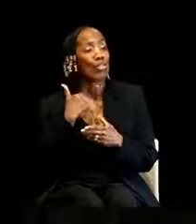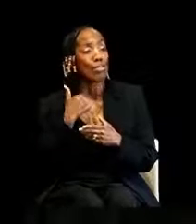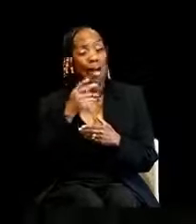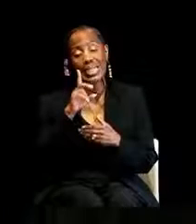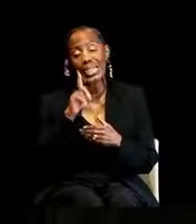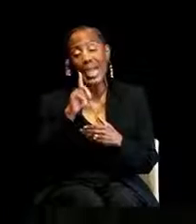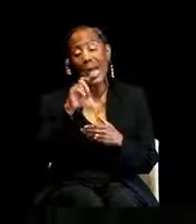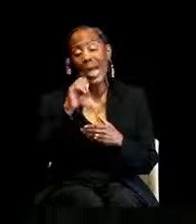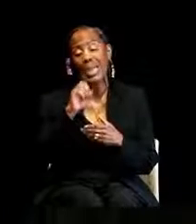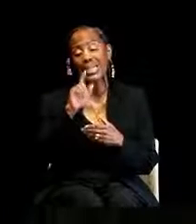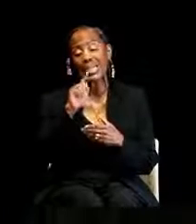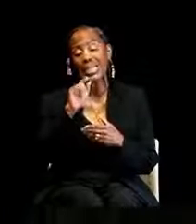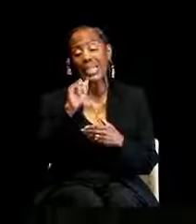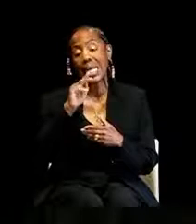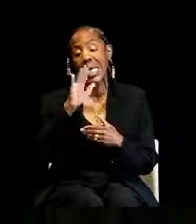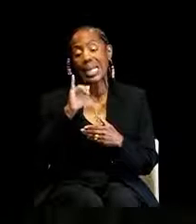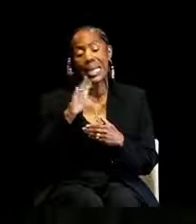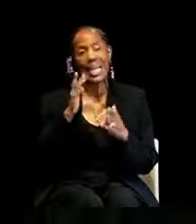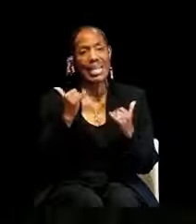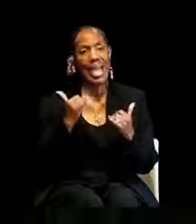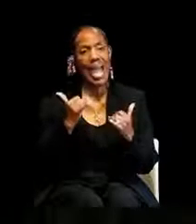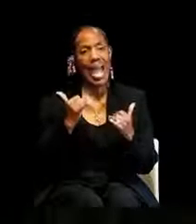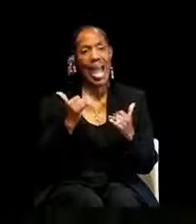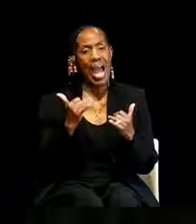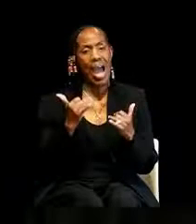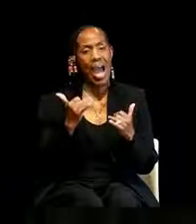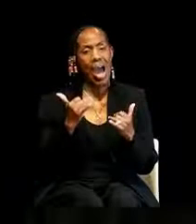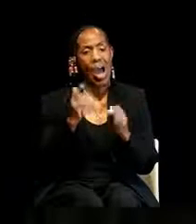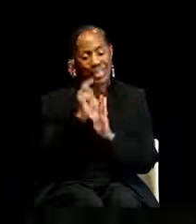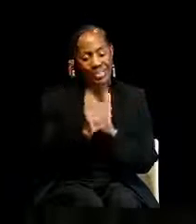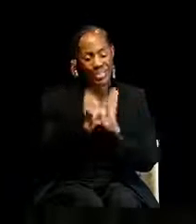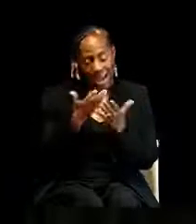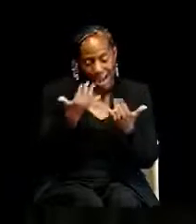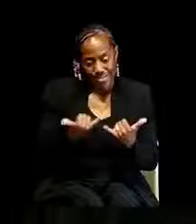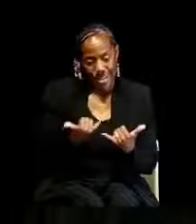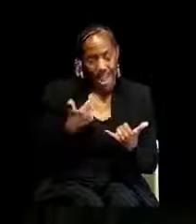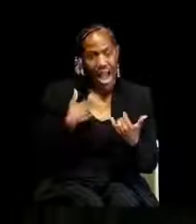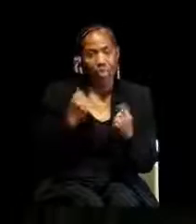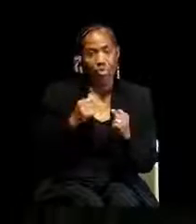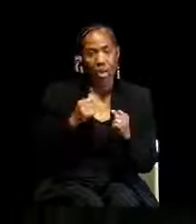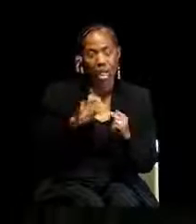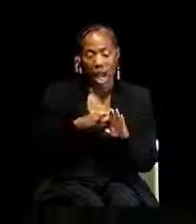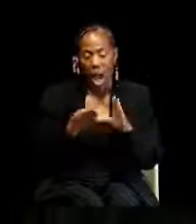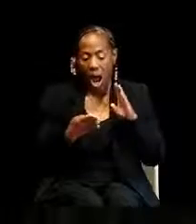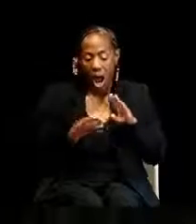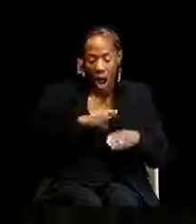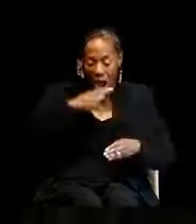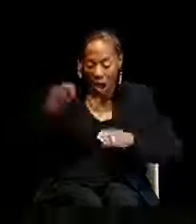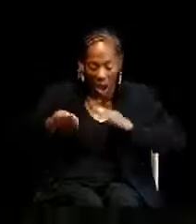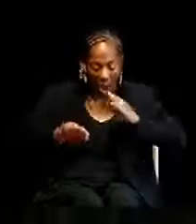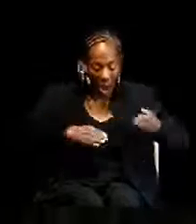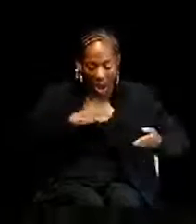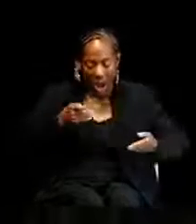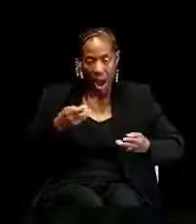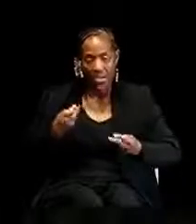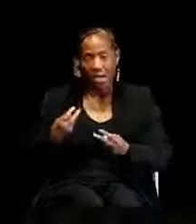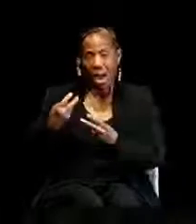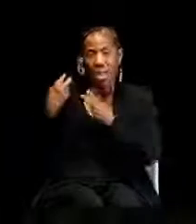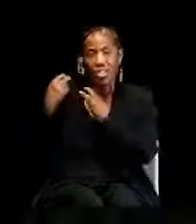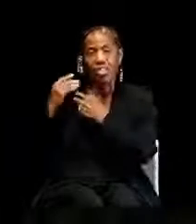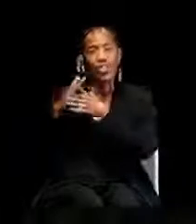And as I come into this period of my life where I am now attempting to uncover archival history about